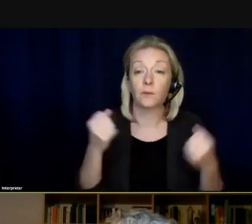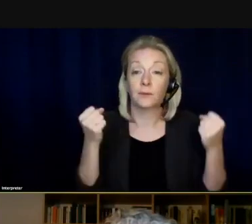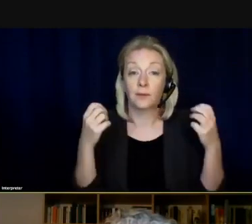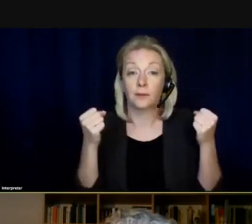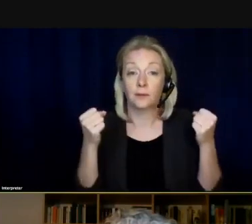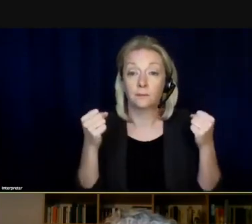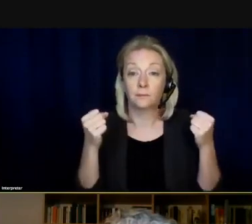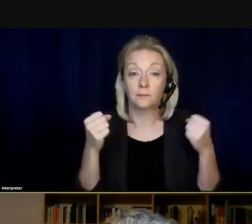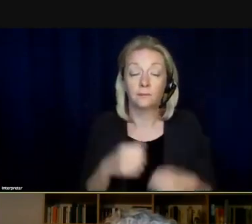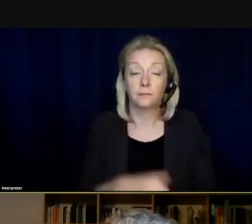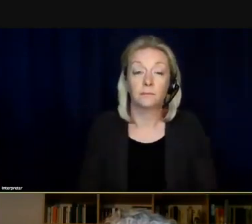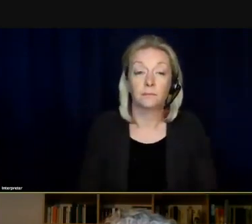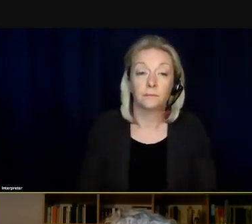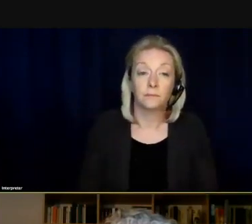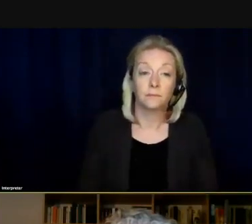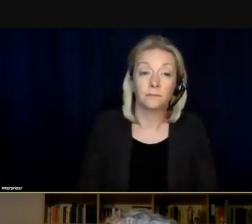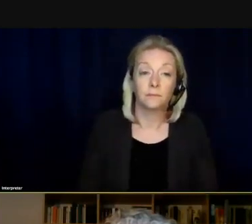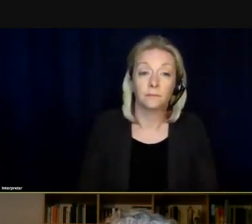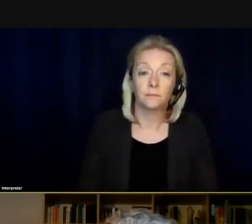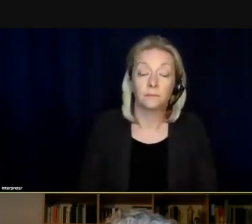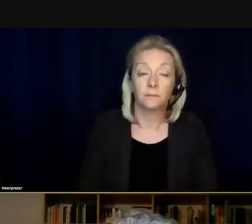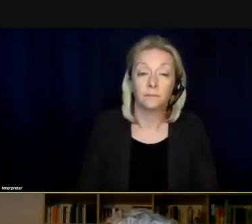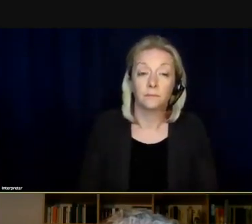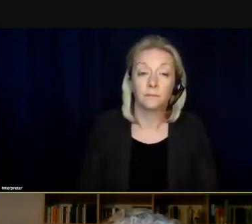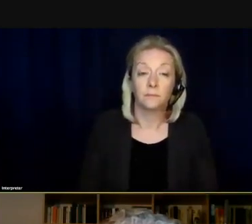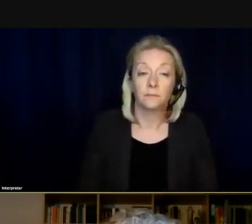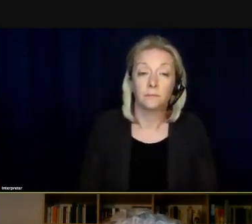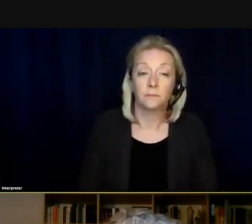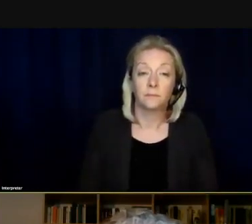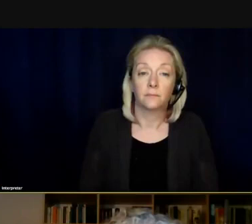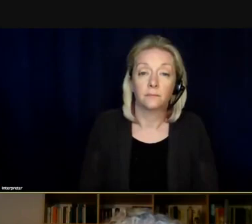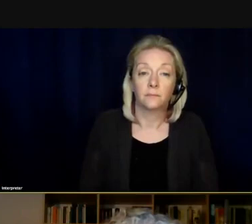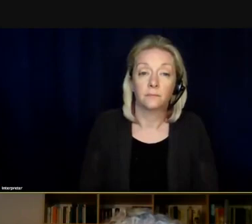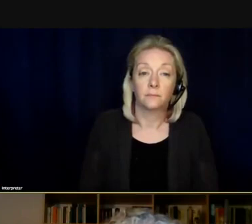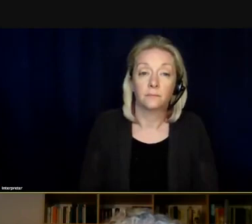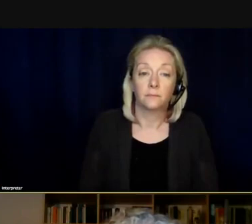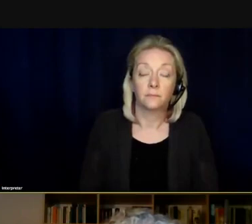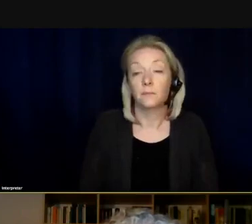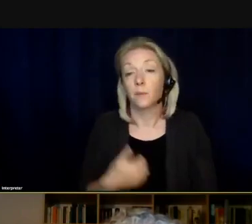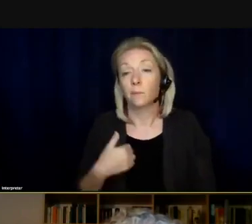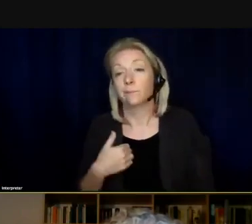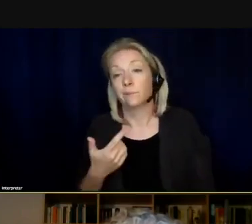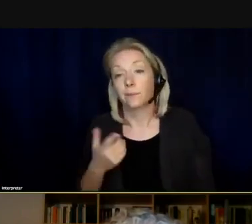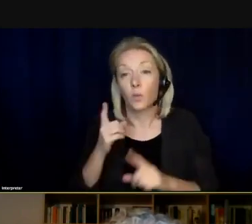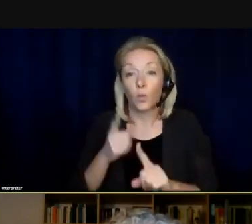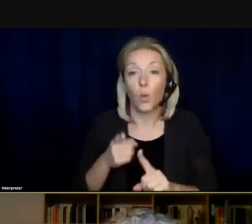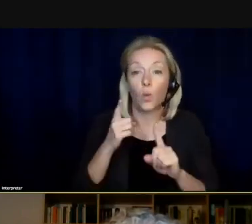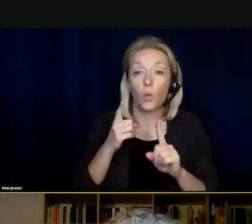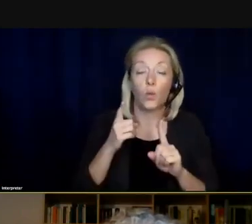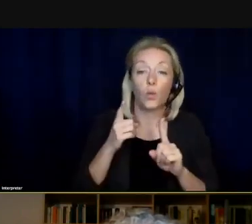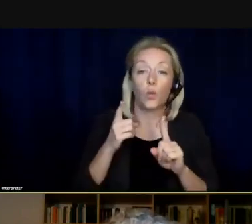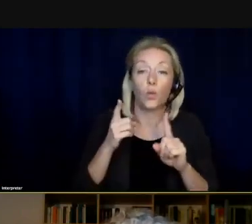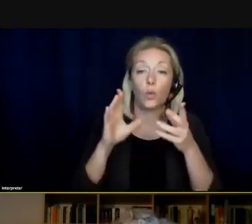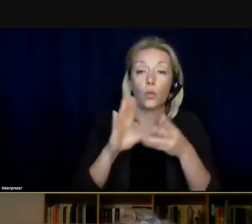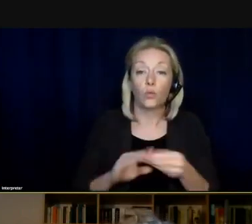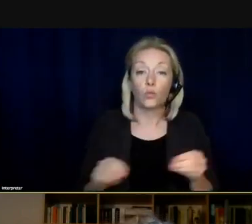ASL. So we try to make the stories volitional.